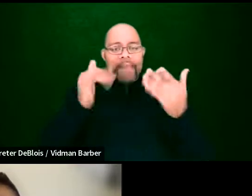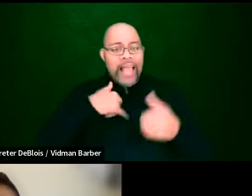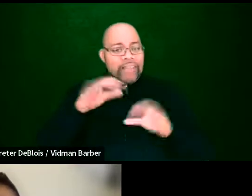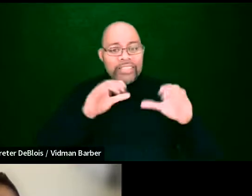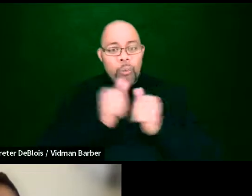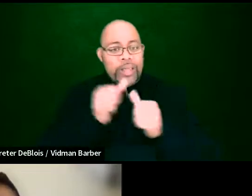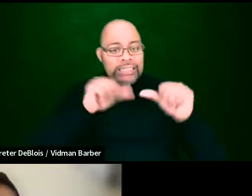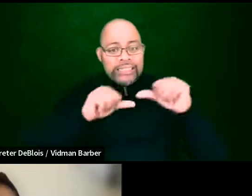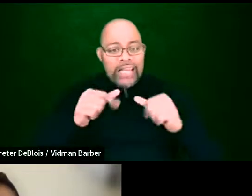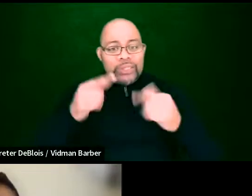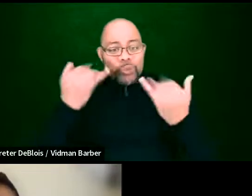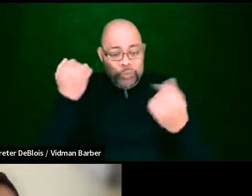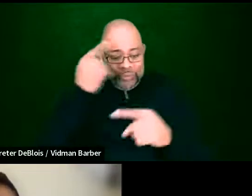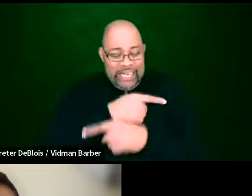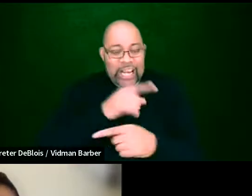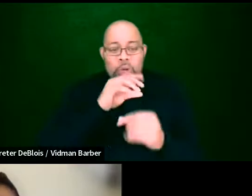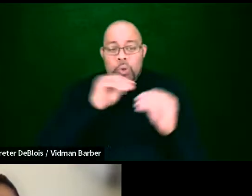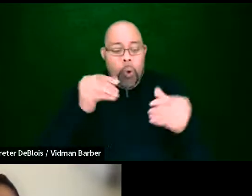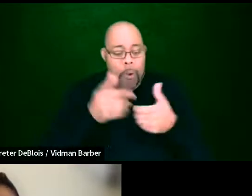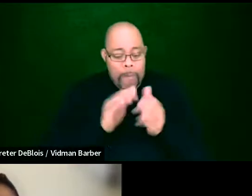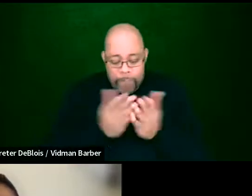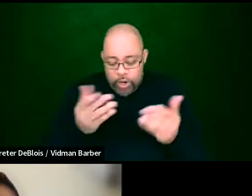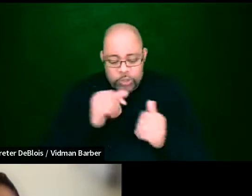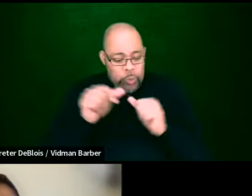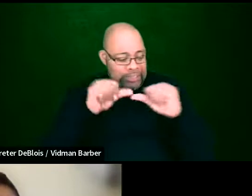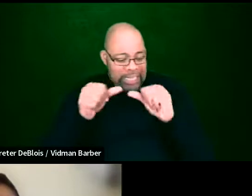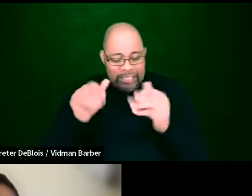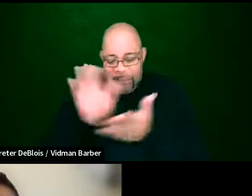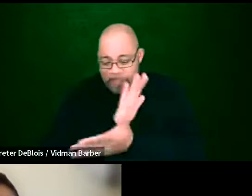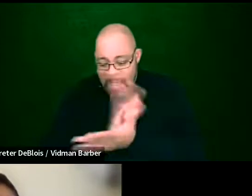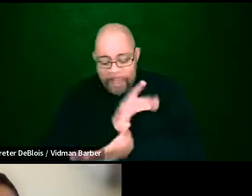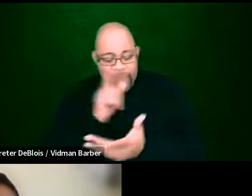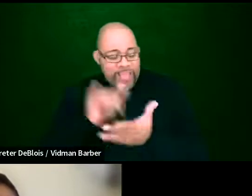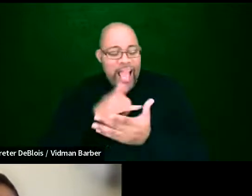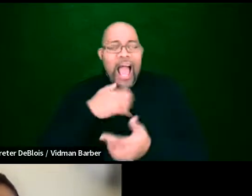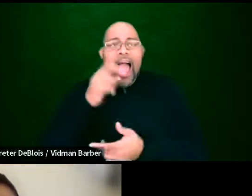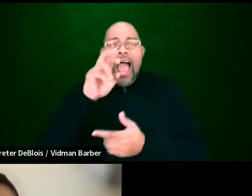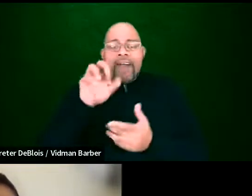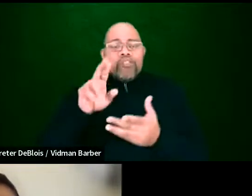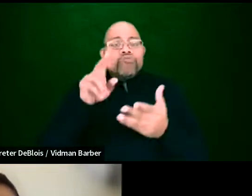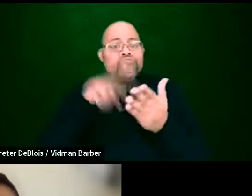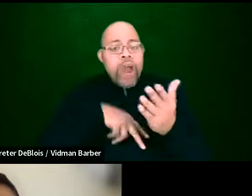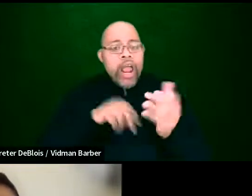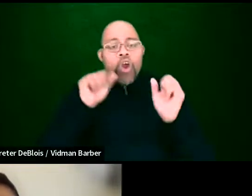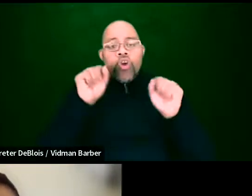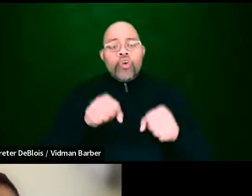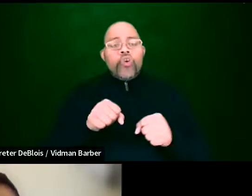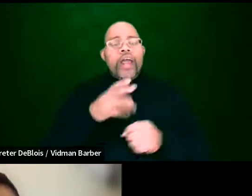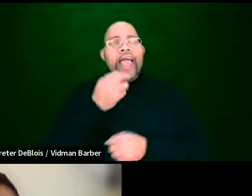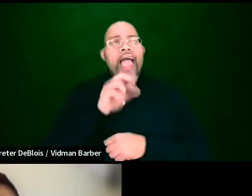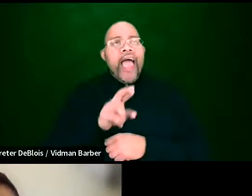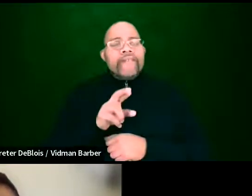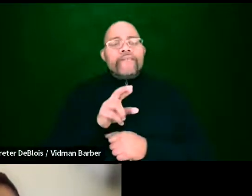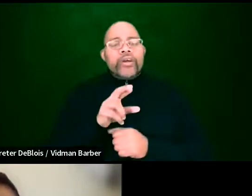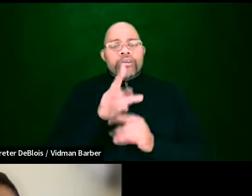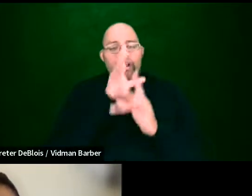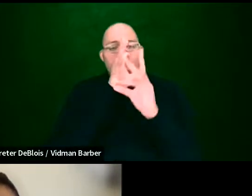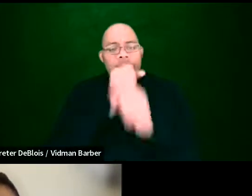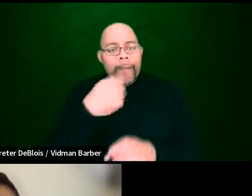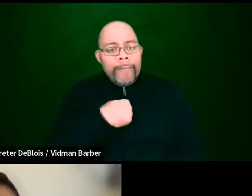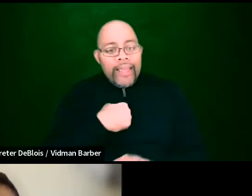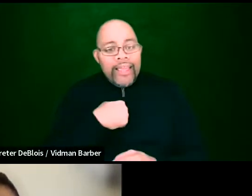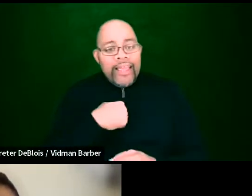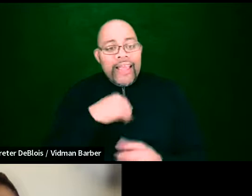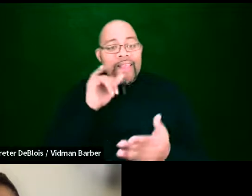with science to date. No textbook, no scientific paper that I've ever read could have ever captivated me the